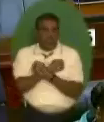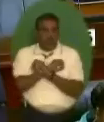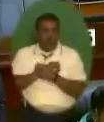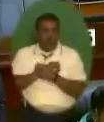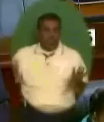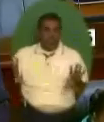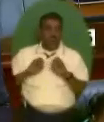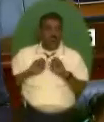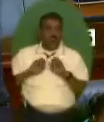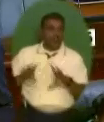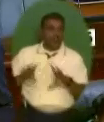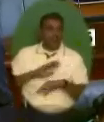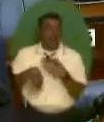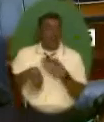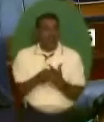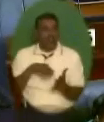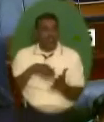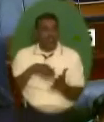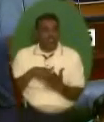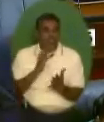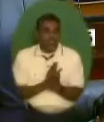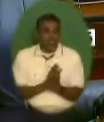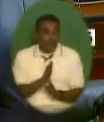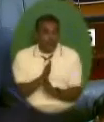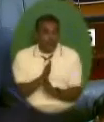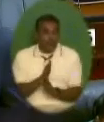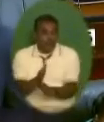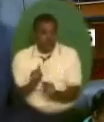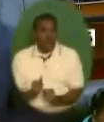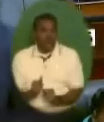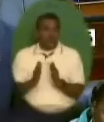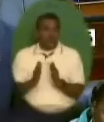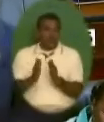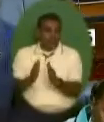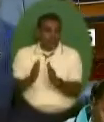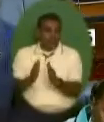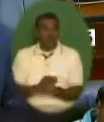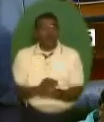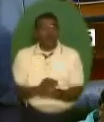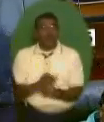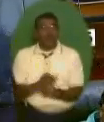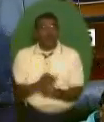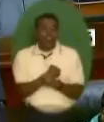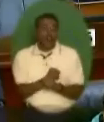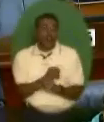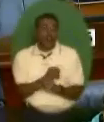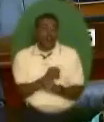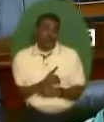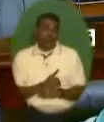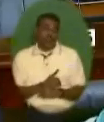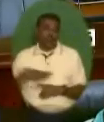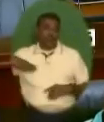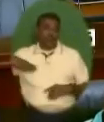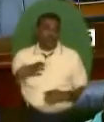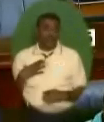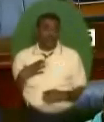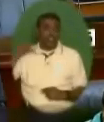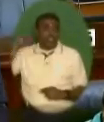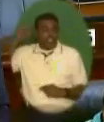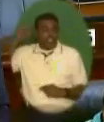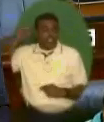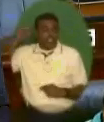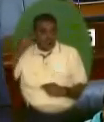He failed to stimulate the economy last year. The development program was not put to work. Mm-hmm. Mr. Speaker, the